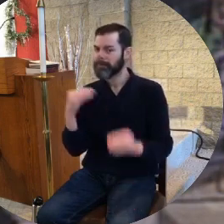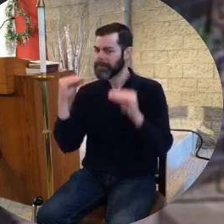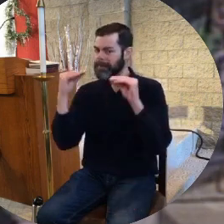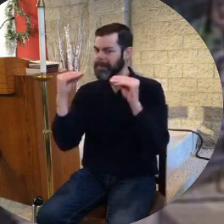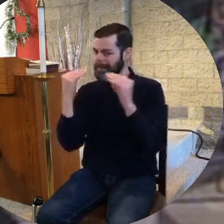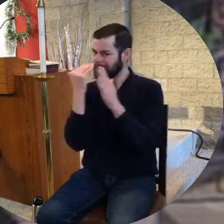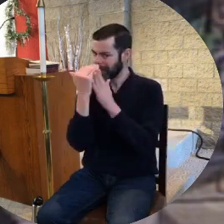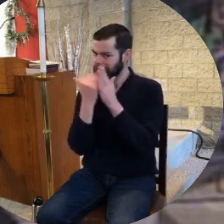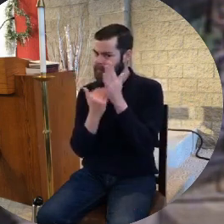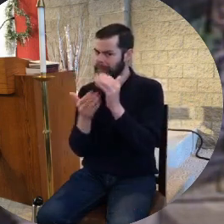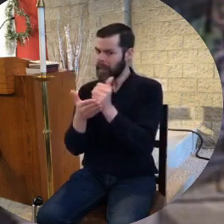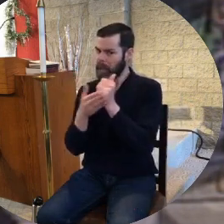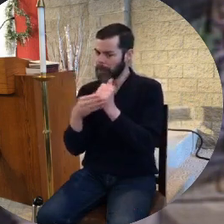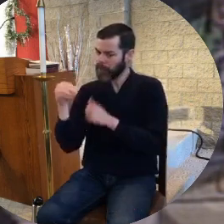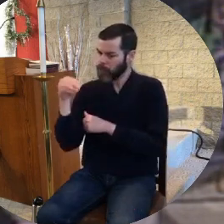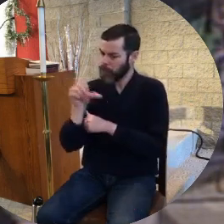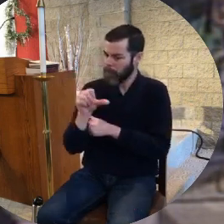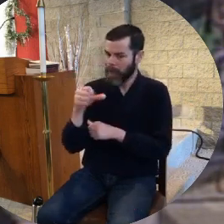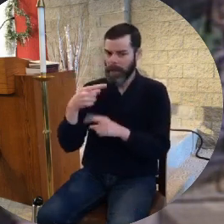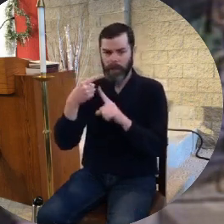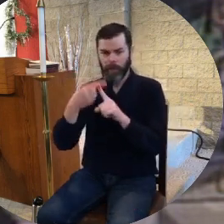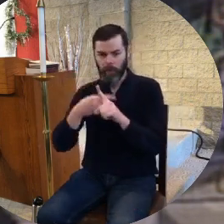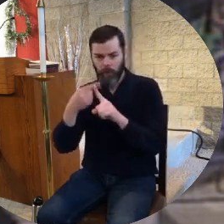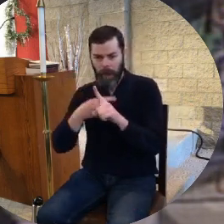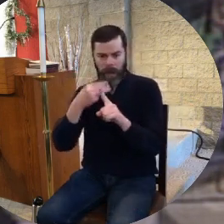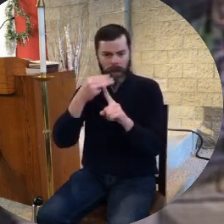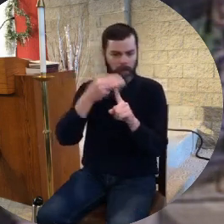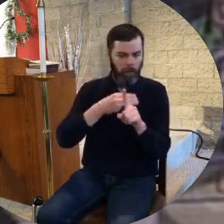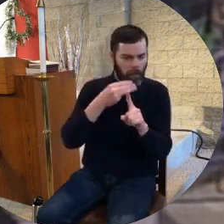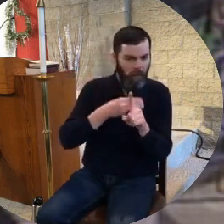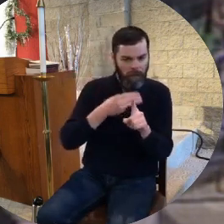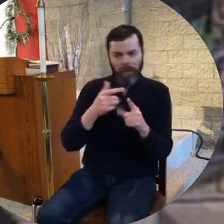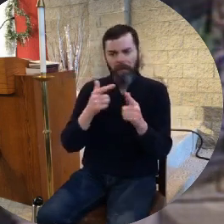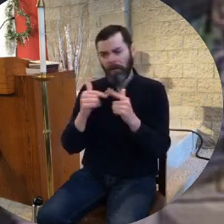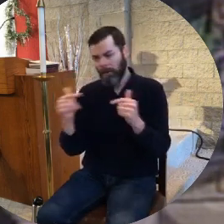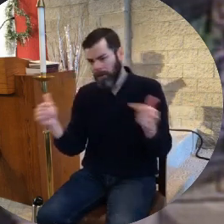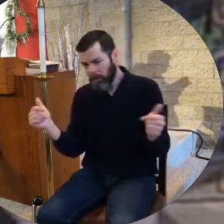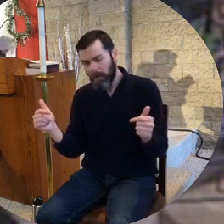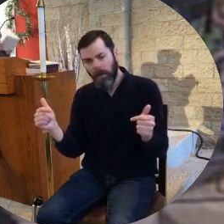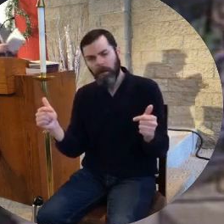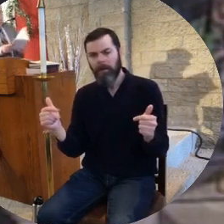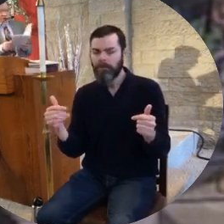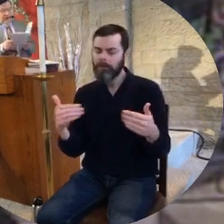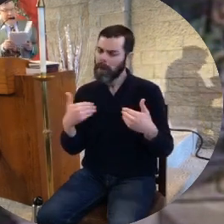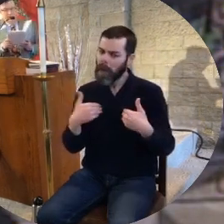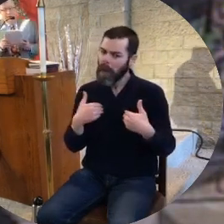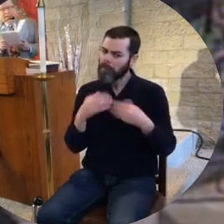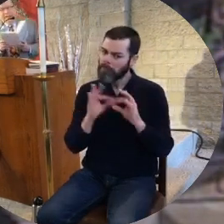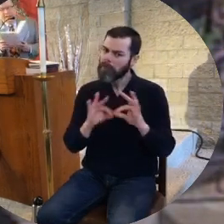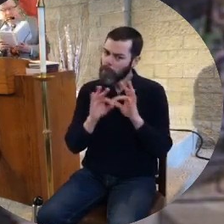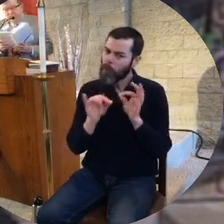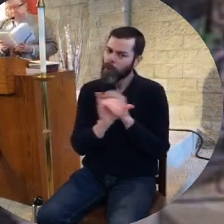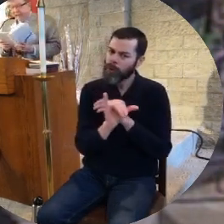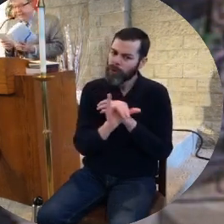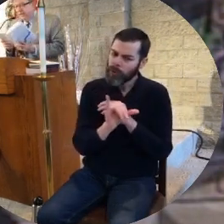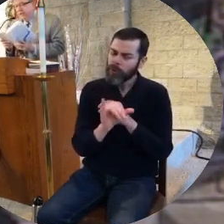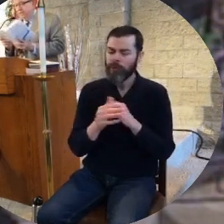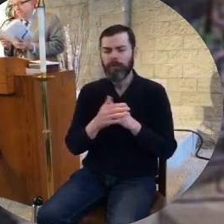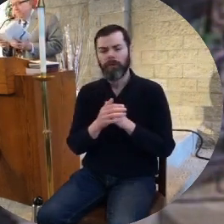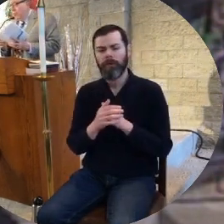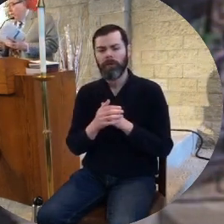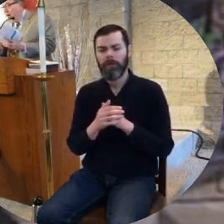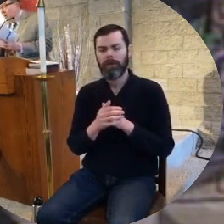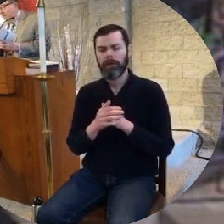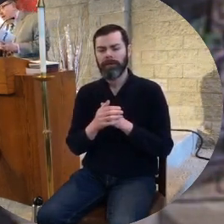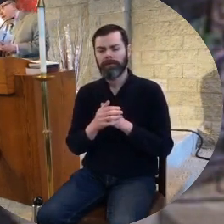helps us to do other things in our life as well. Eden pointed out to us in her meditation